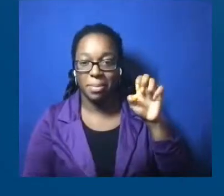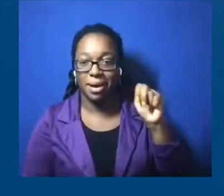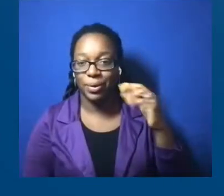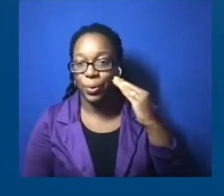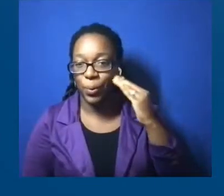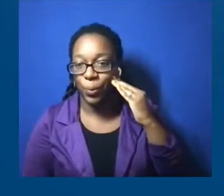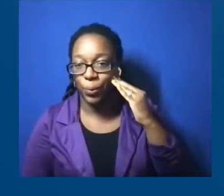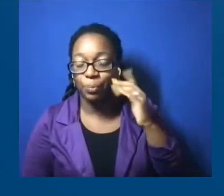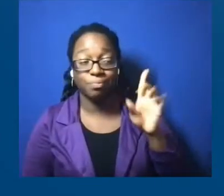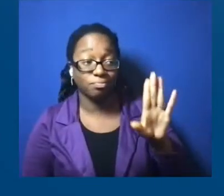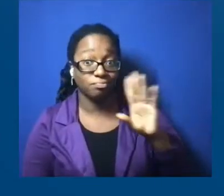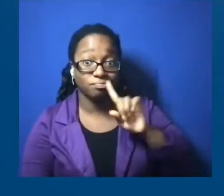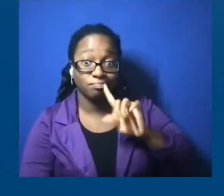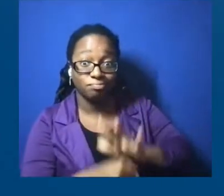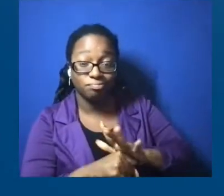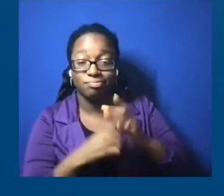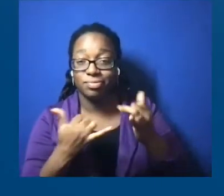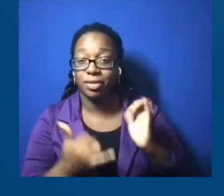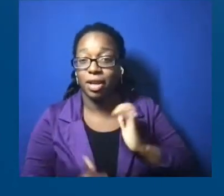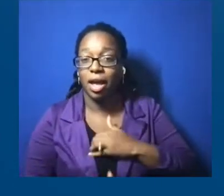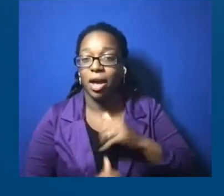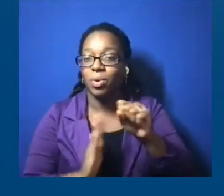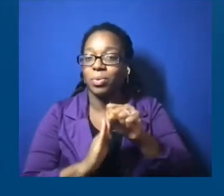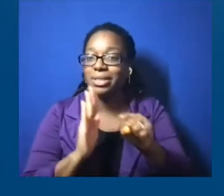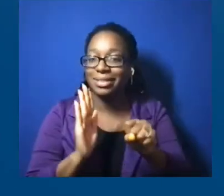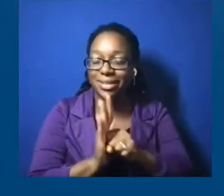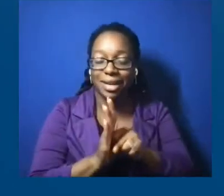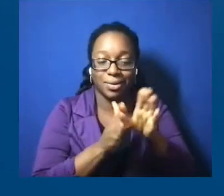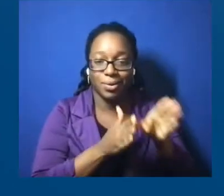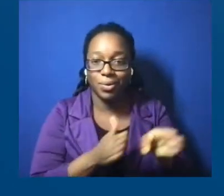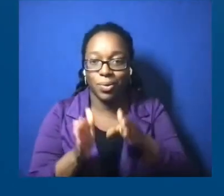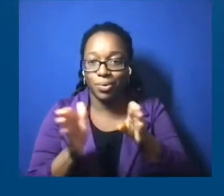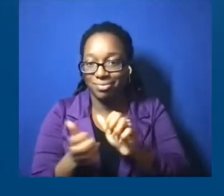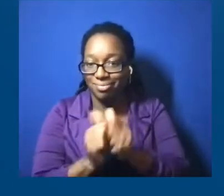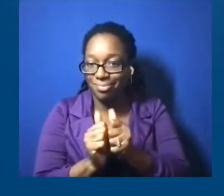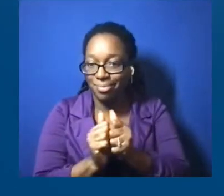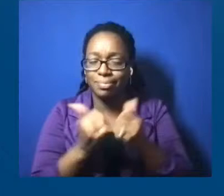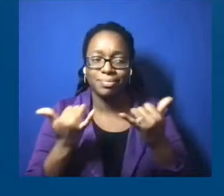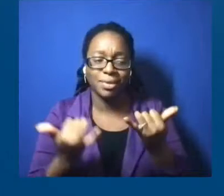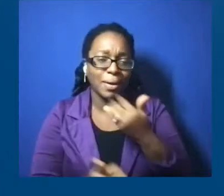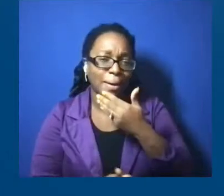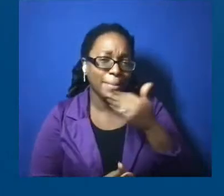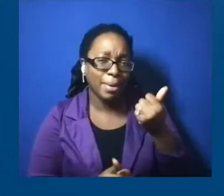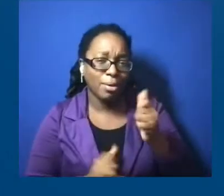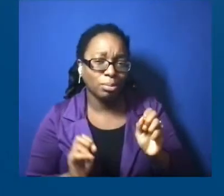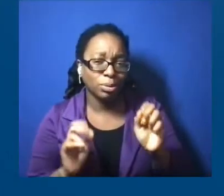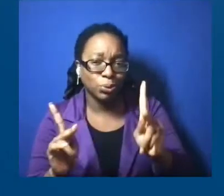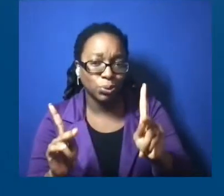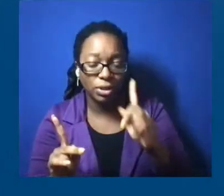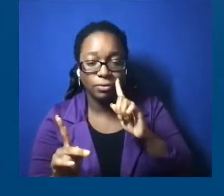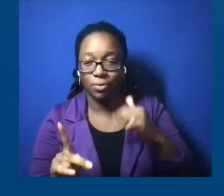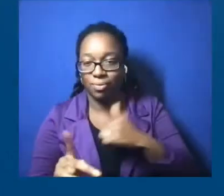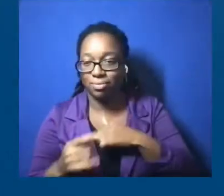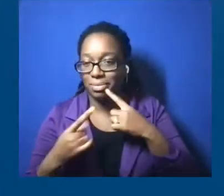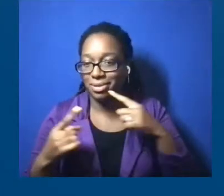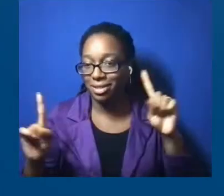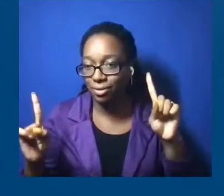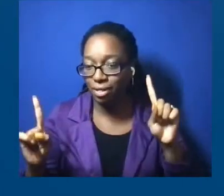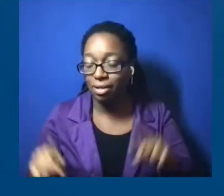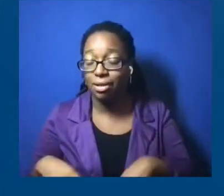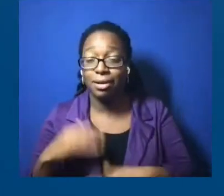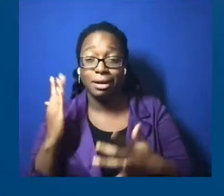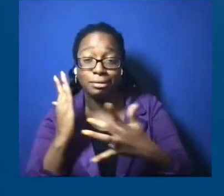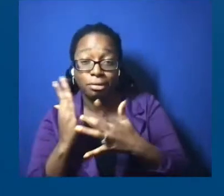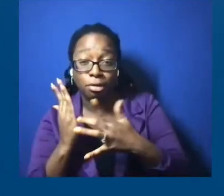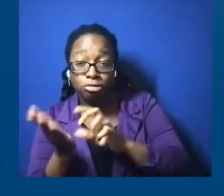his commitment, our state parties and coordinated campaigns are in a better position to be successful than ever before, through technology investments,